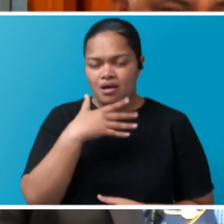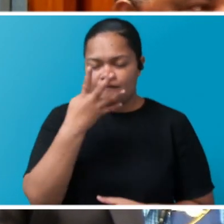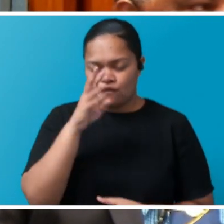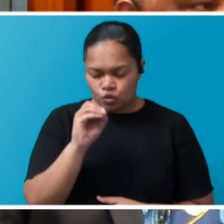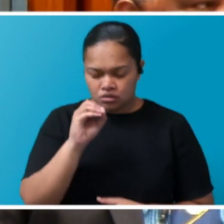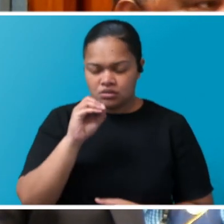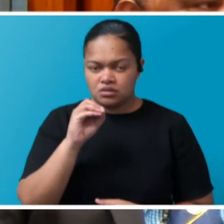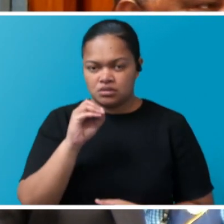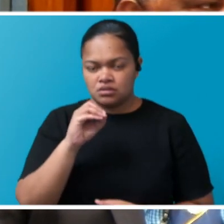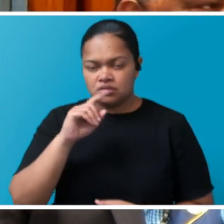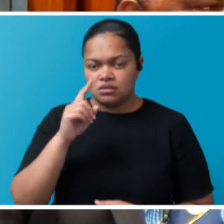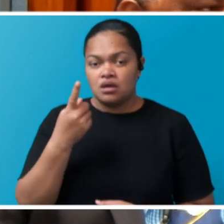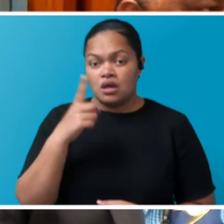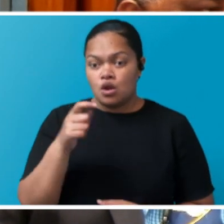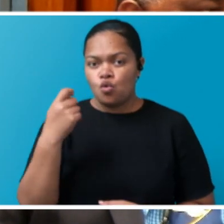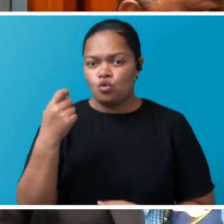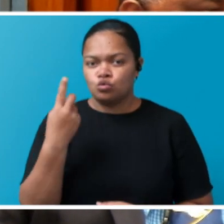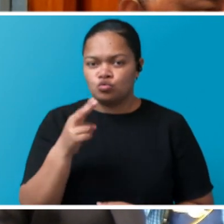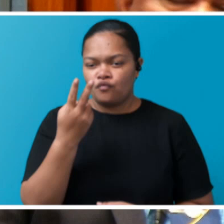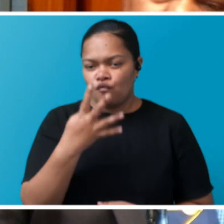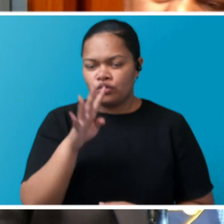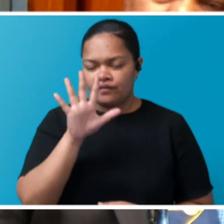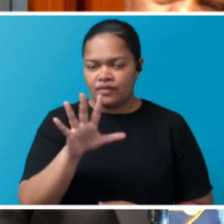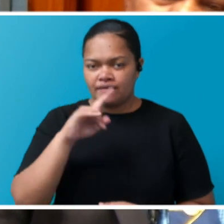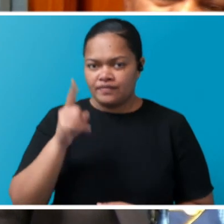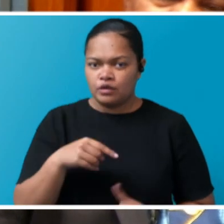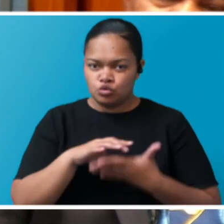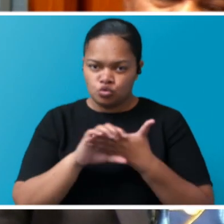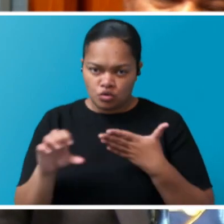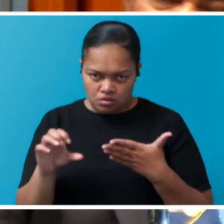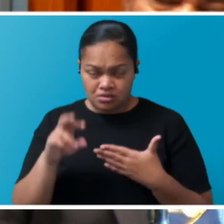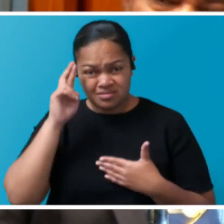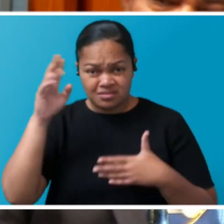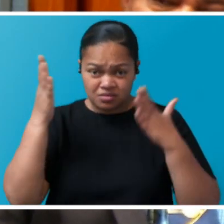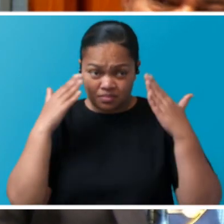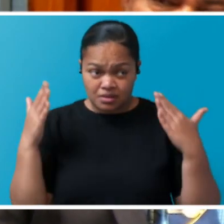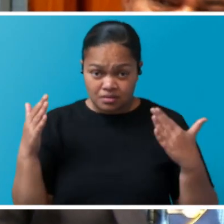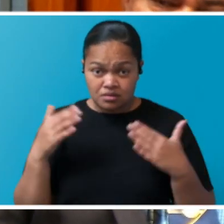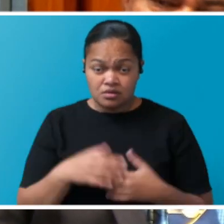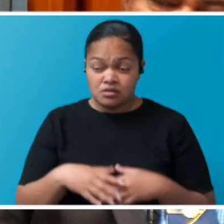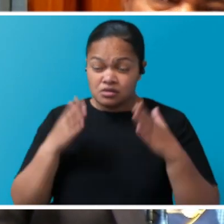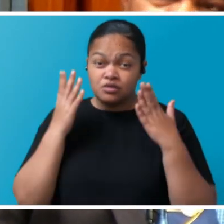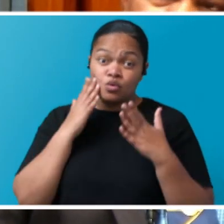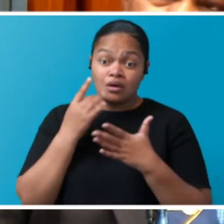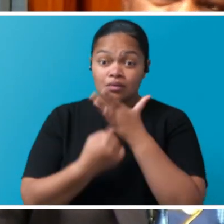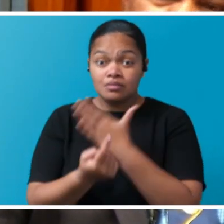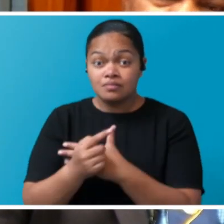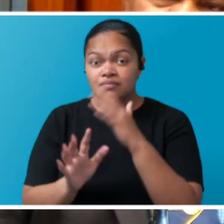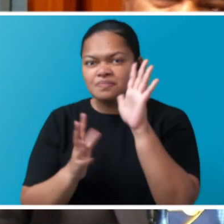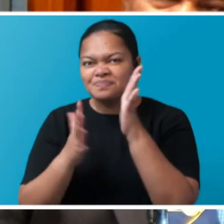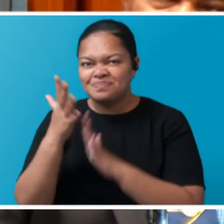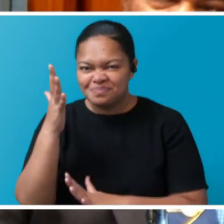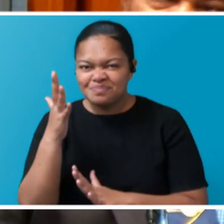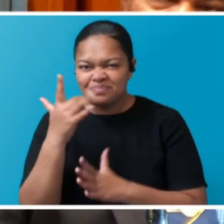to about $45,000 for the council. Mr. Speaker, sir, in the event of fire, I believe there was some